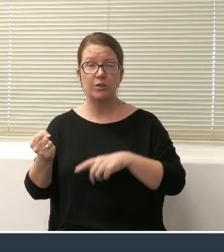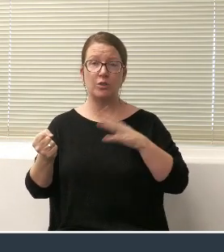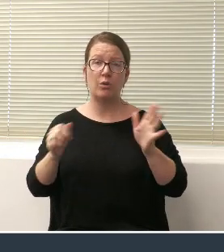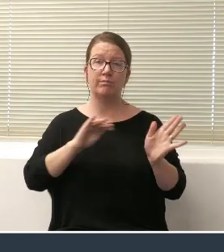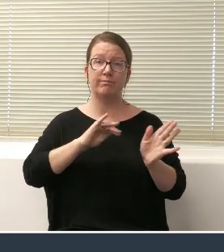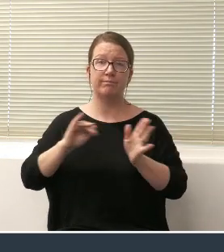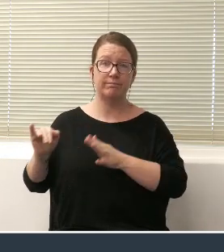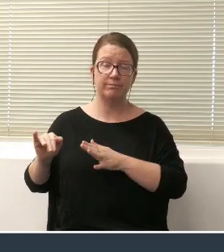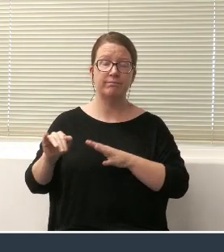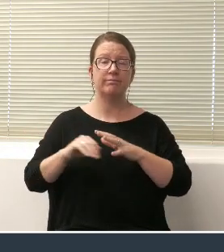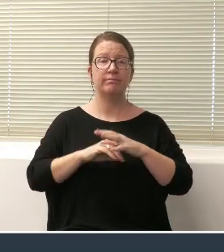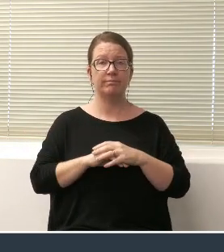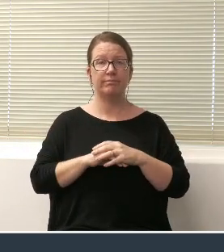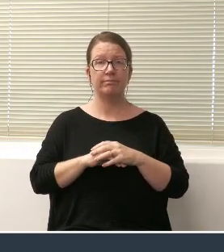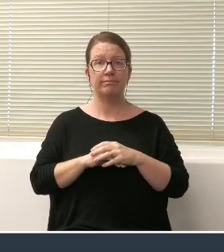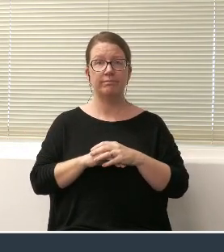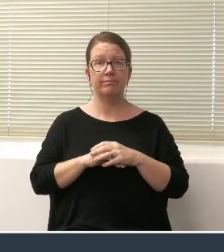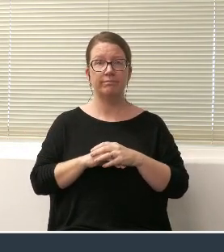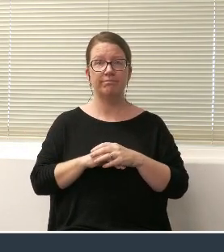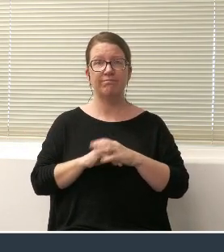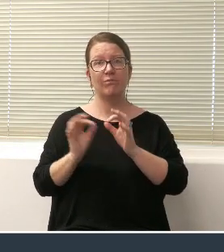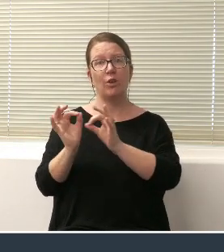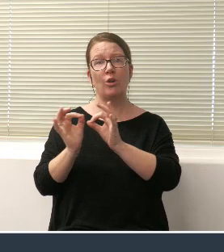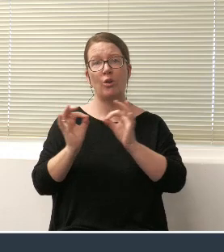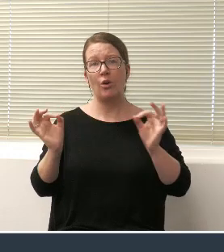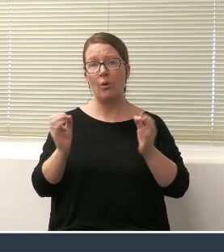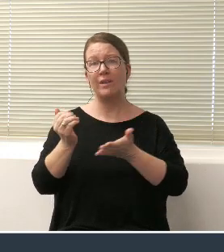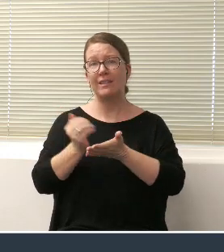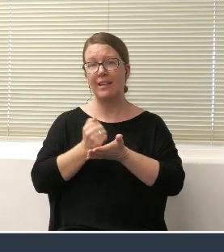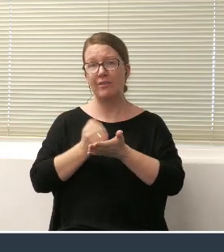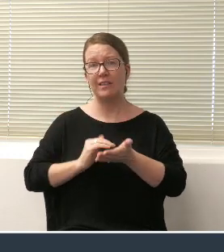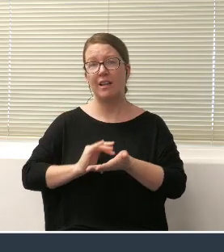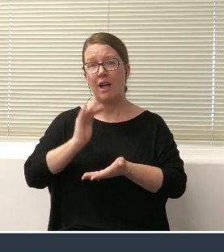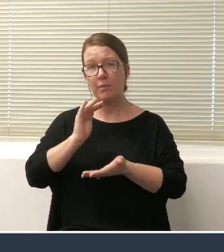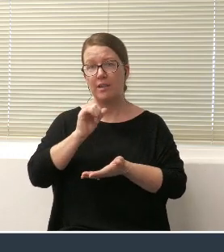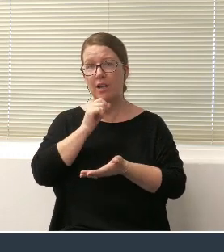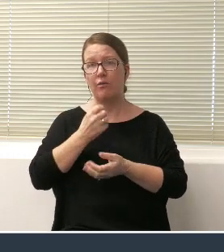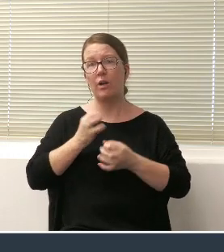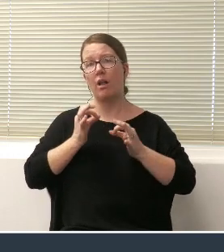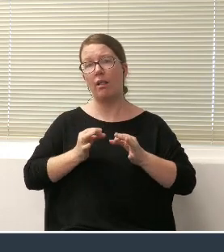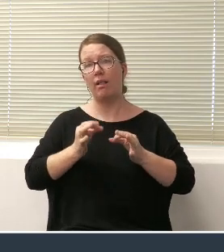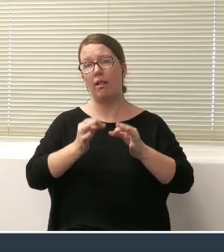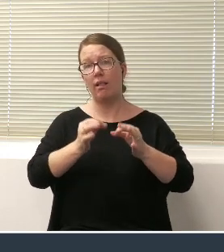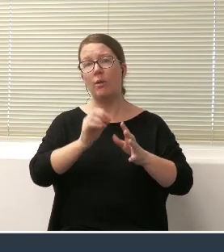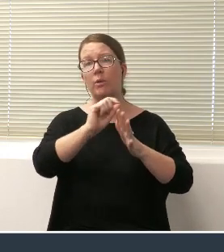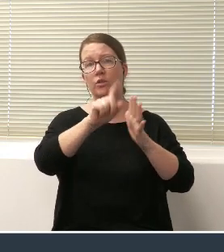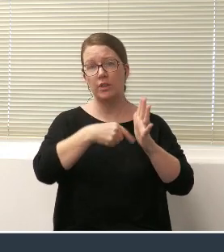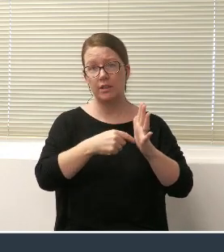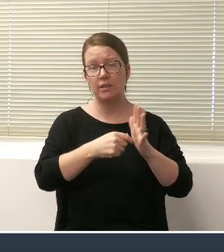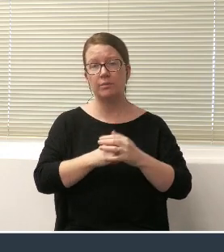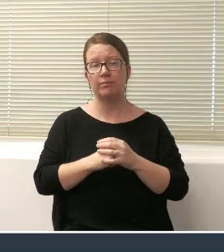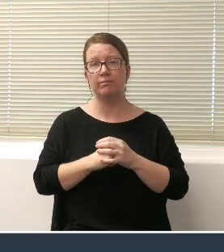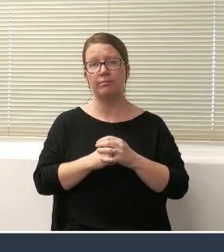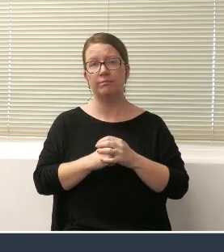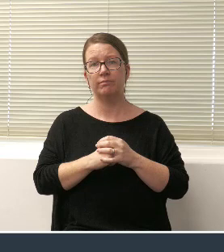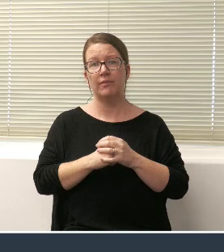You don't have any significant affordability savings in deferring this project. In fact, what you do is kick the can